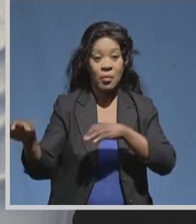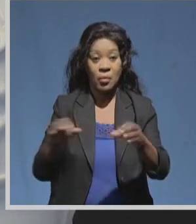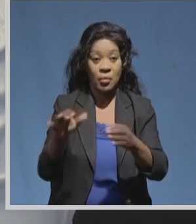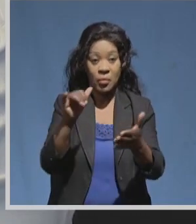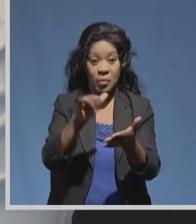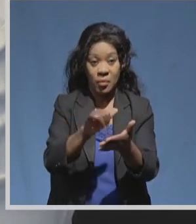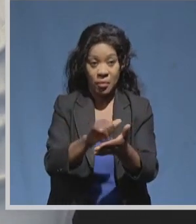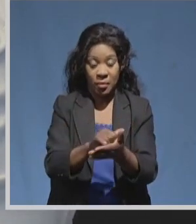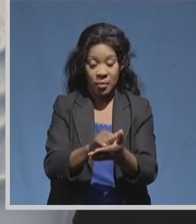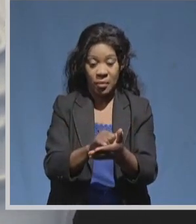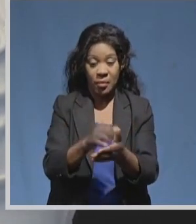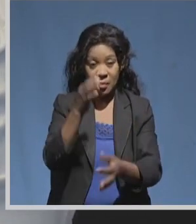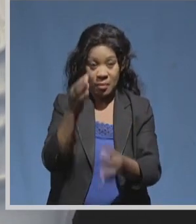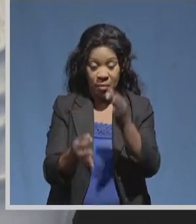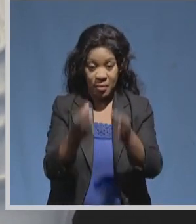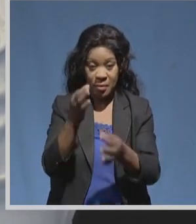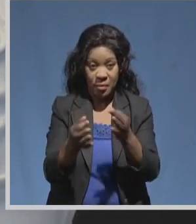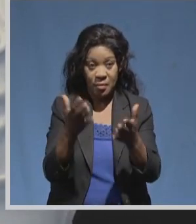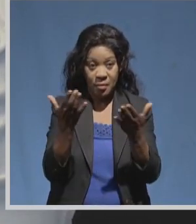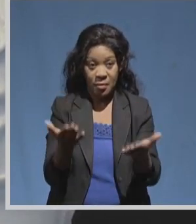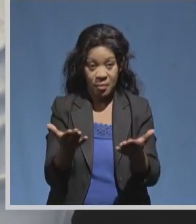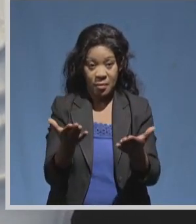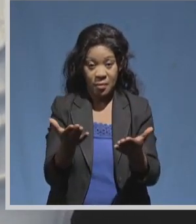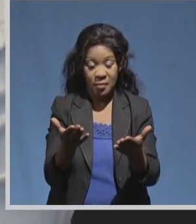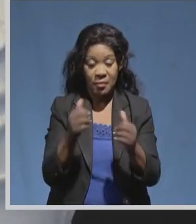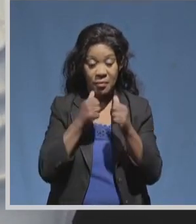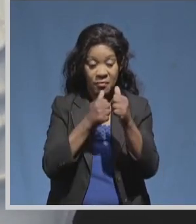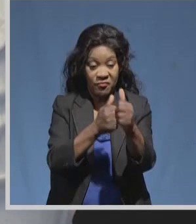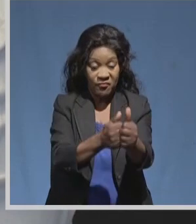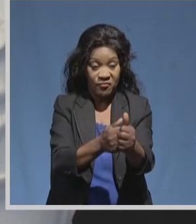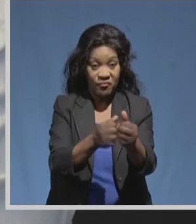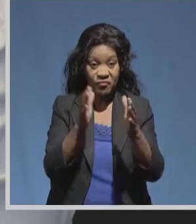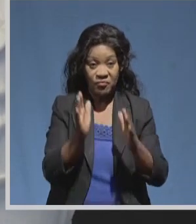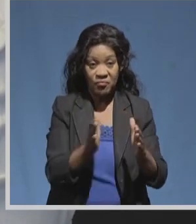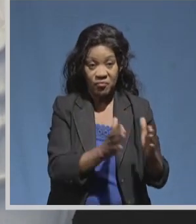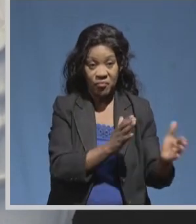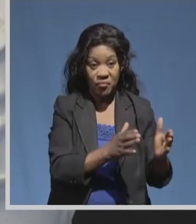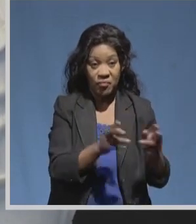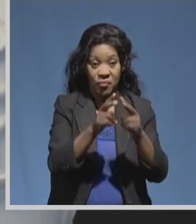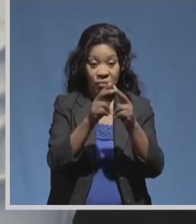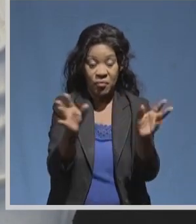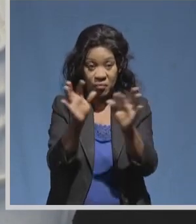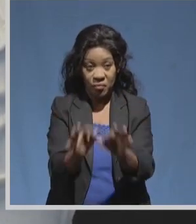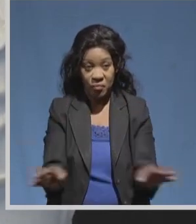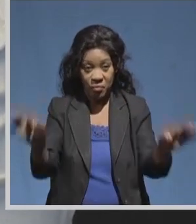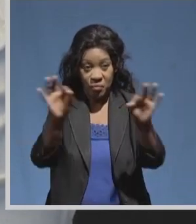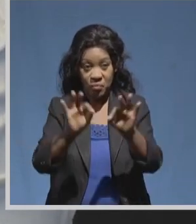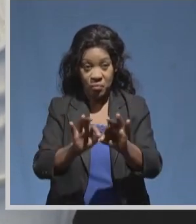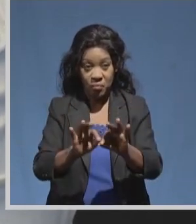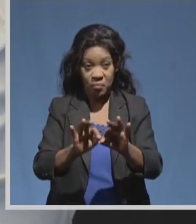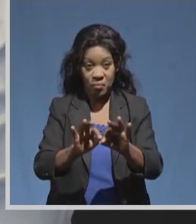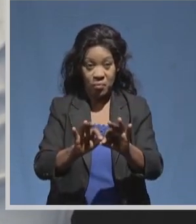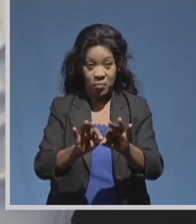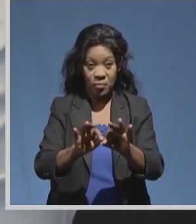be inability to comply to those measures, it is important to note that there shall be